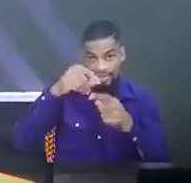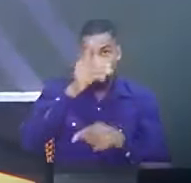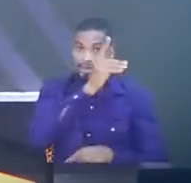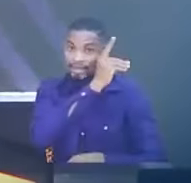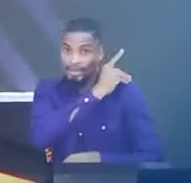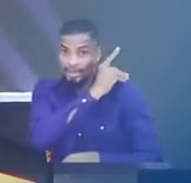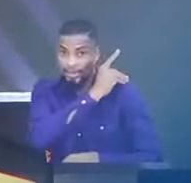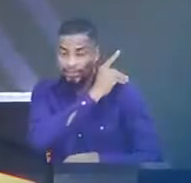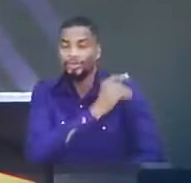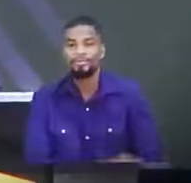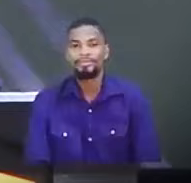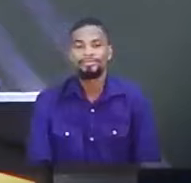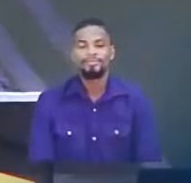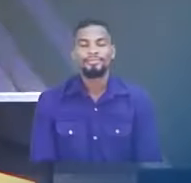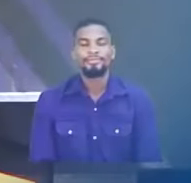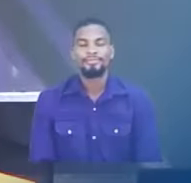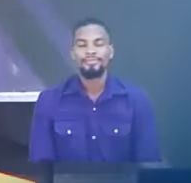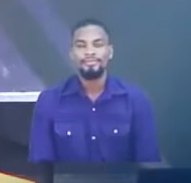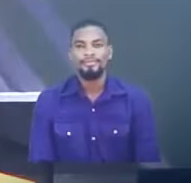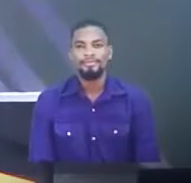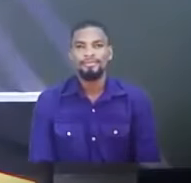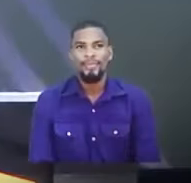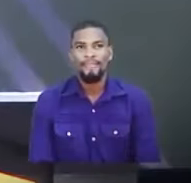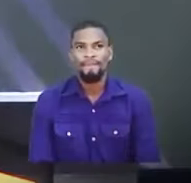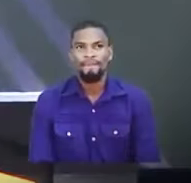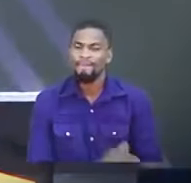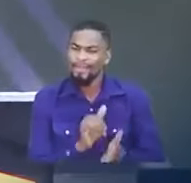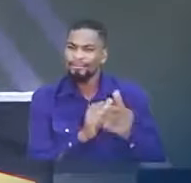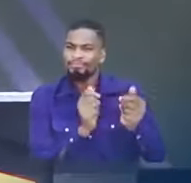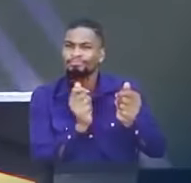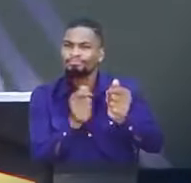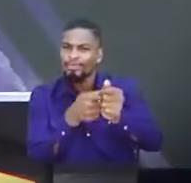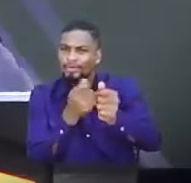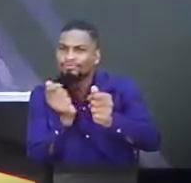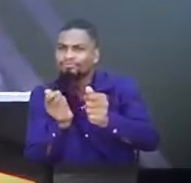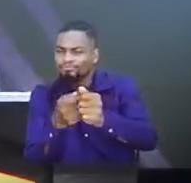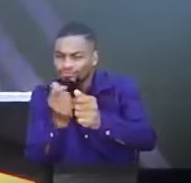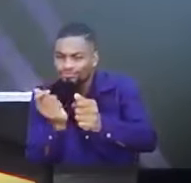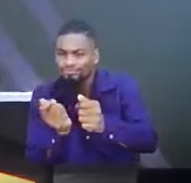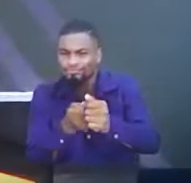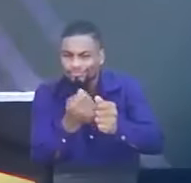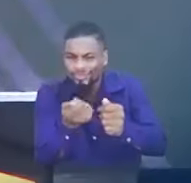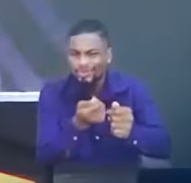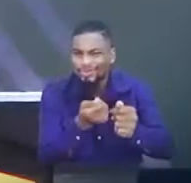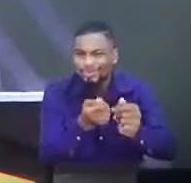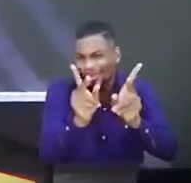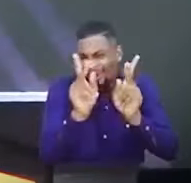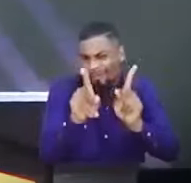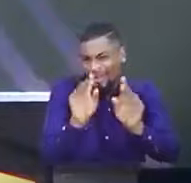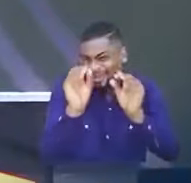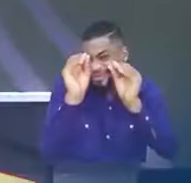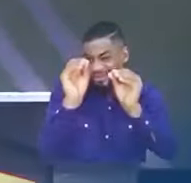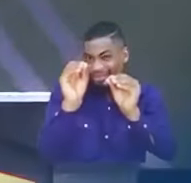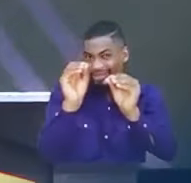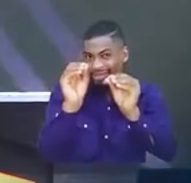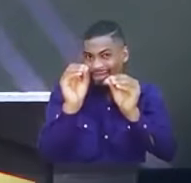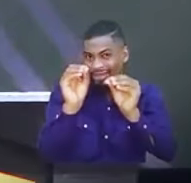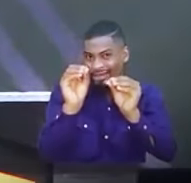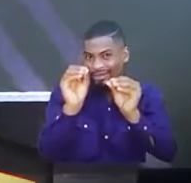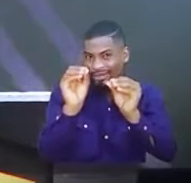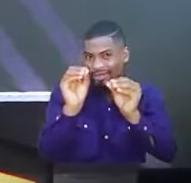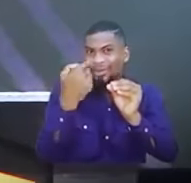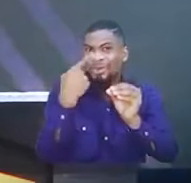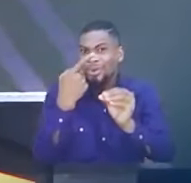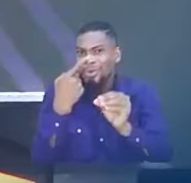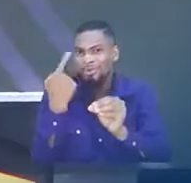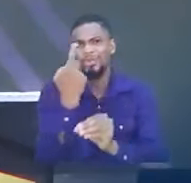studying. If you want to follow somebody who will actually teach you a lot, one of such people is David.